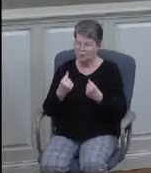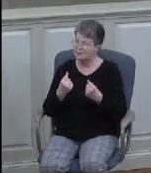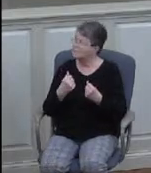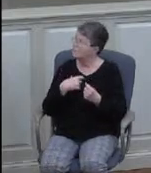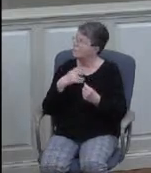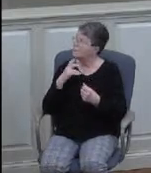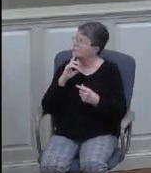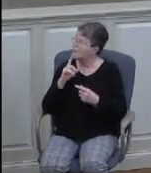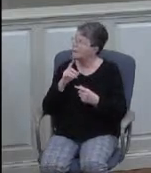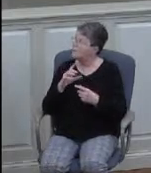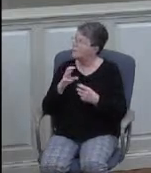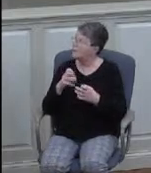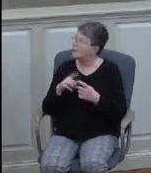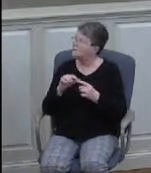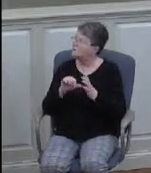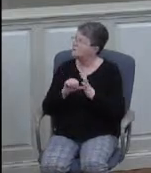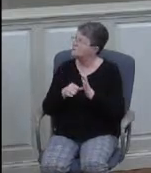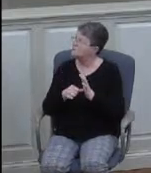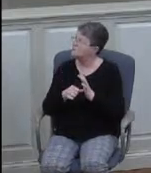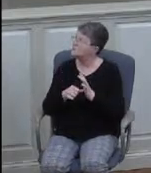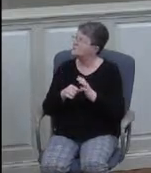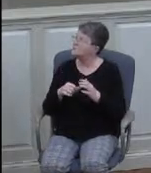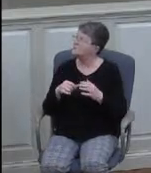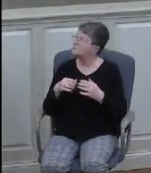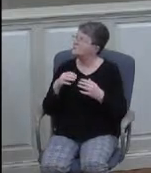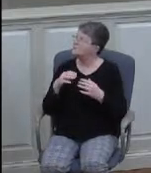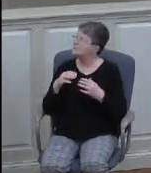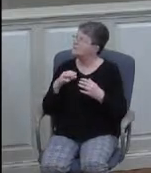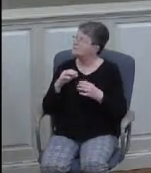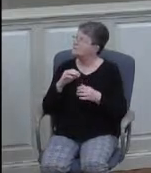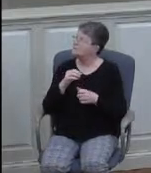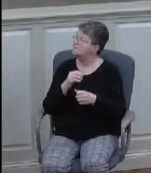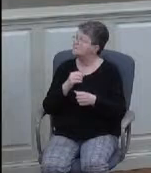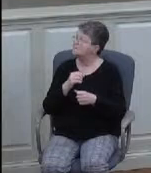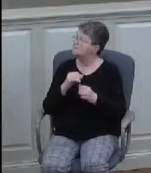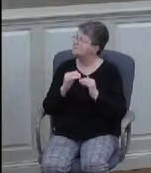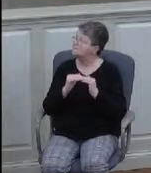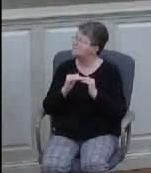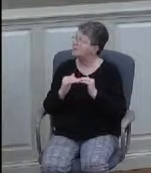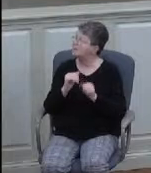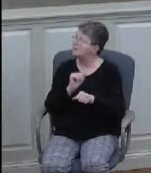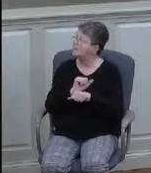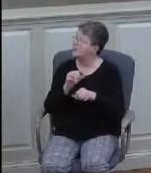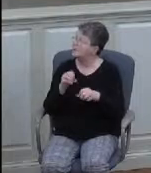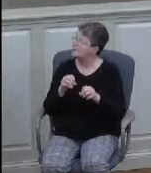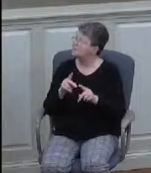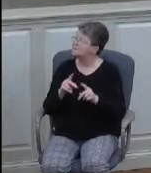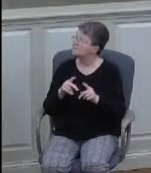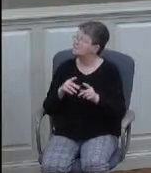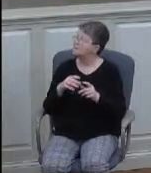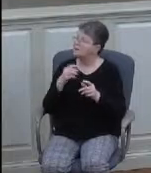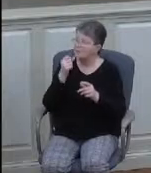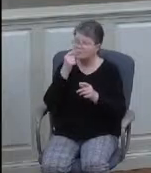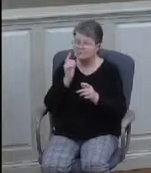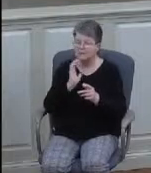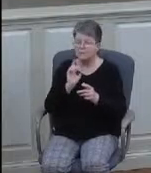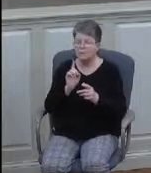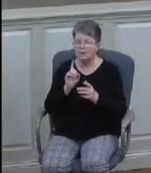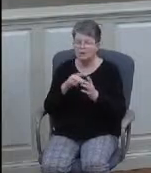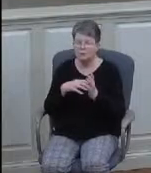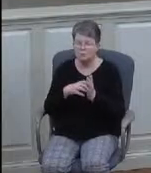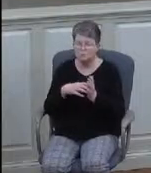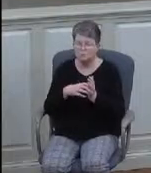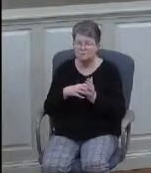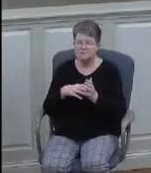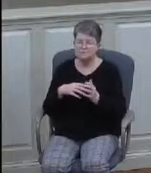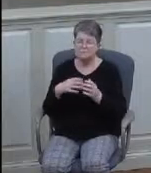want to key on. Focus on our strengths and opportunities and eliminate our weaknesses and understand what our threats are. So our strengths